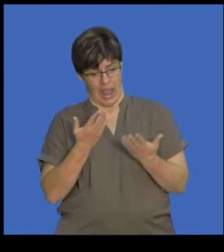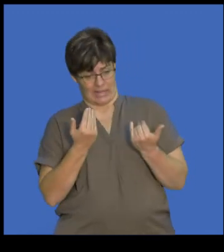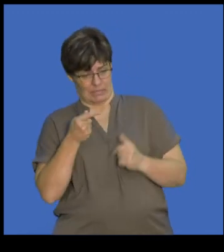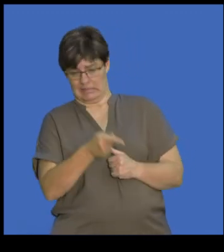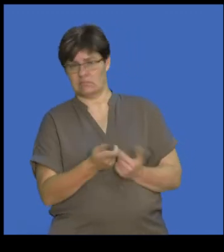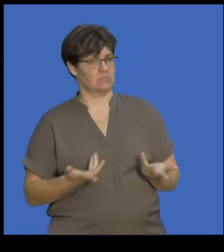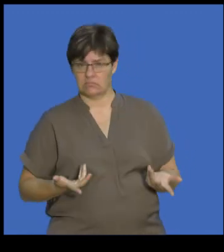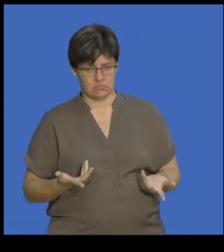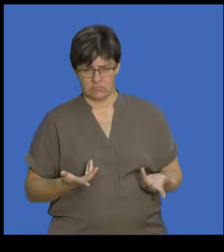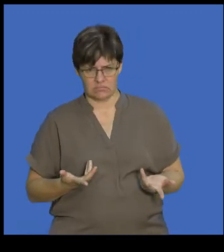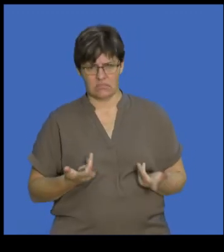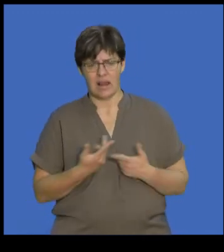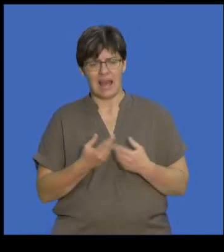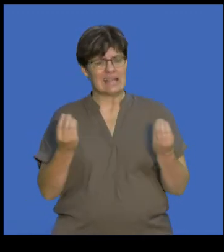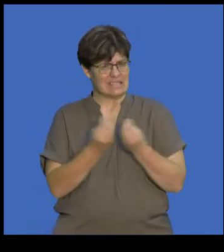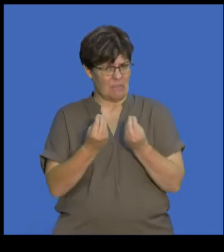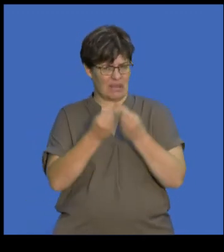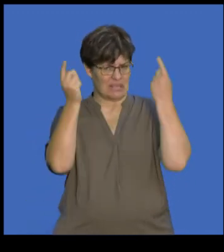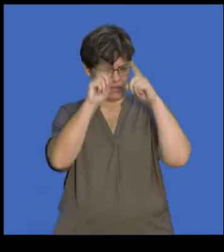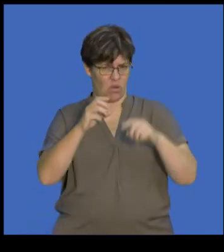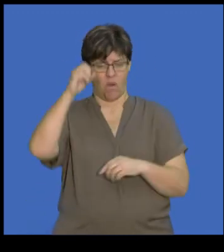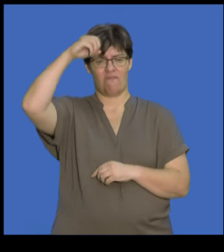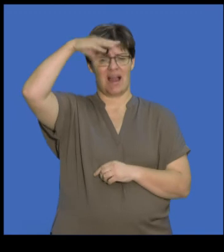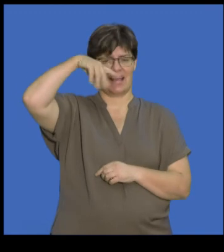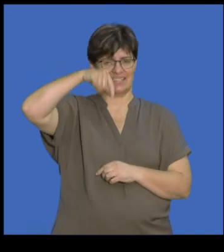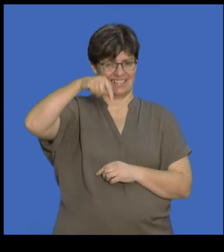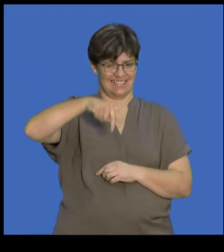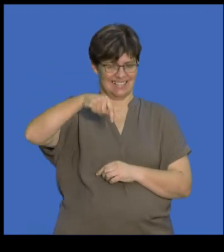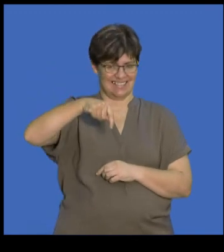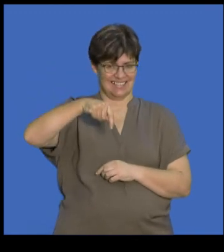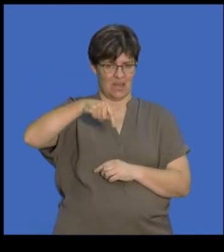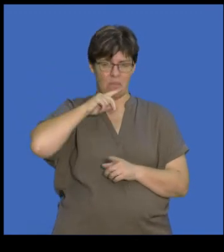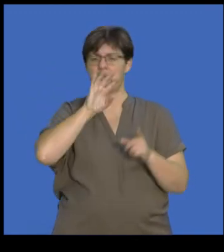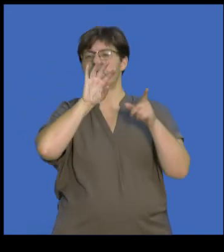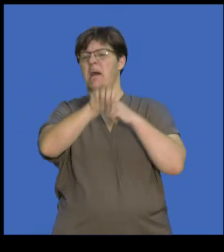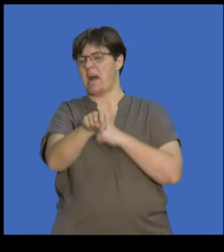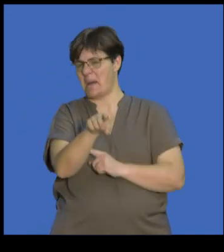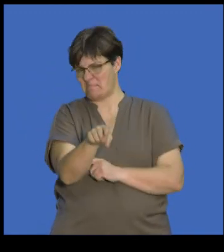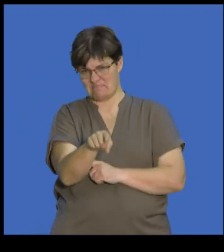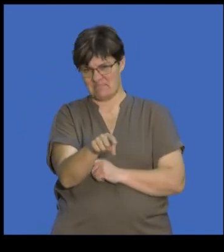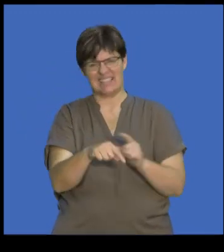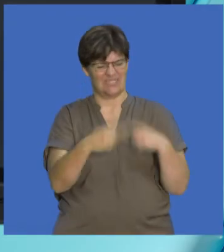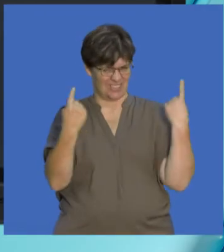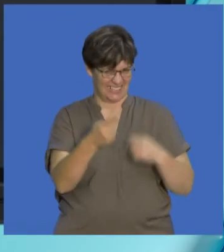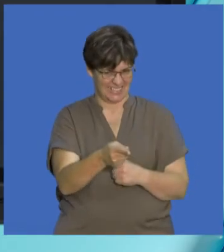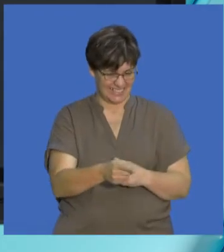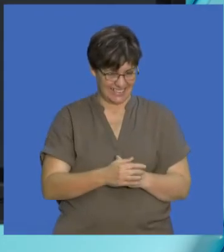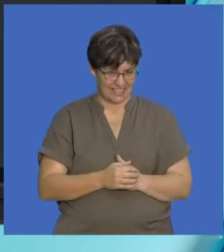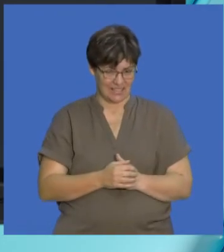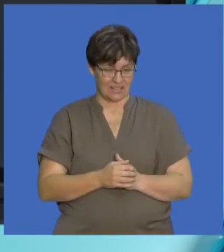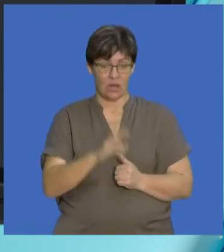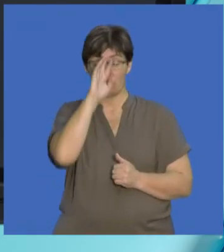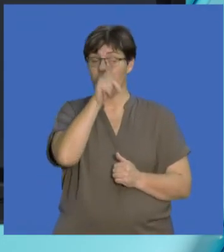there's something very special about the light bulb that I think we can immediately pick up from this. And remember, we said